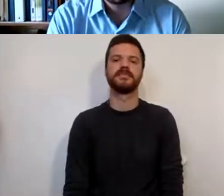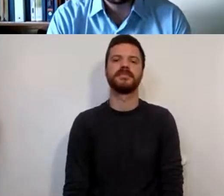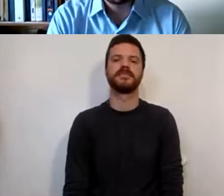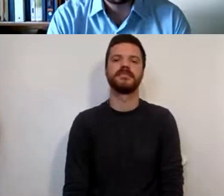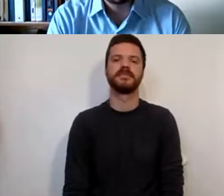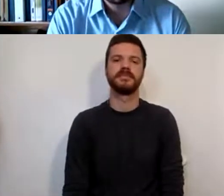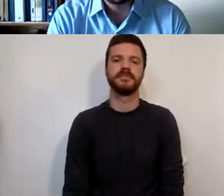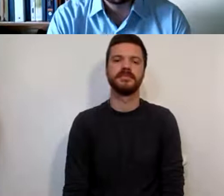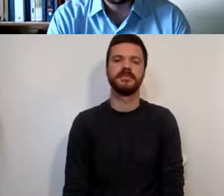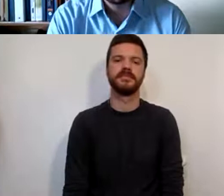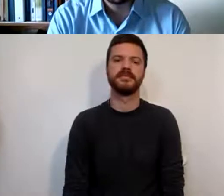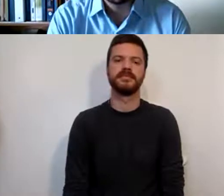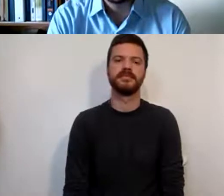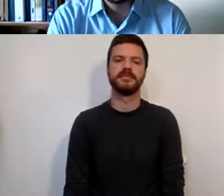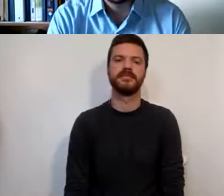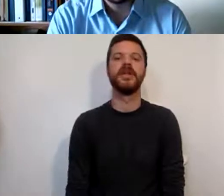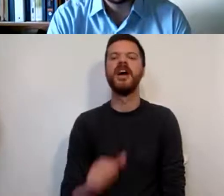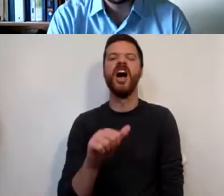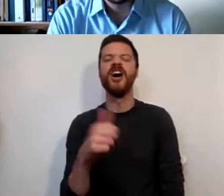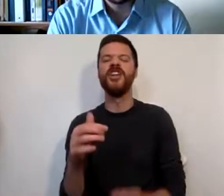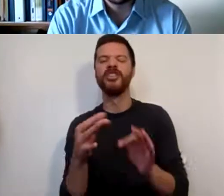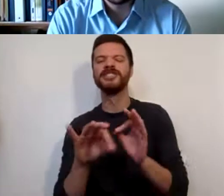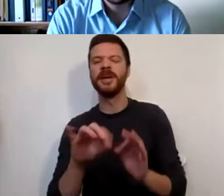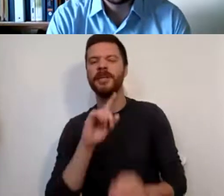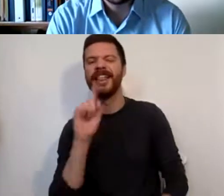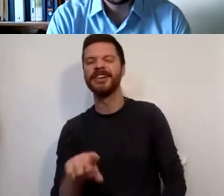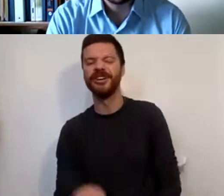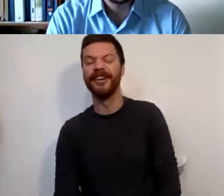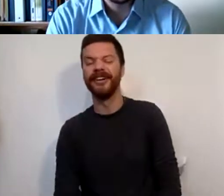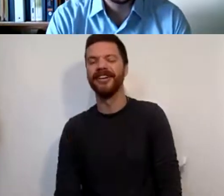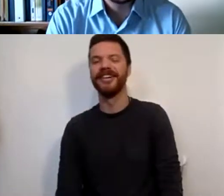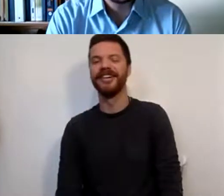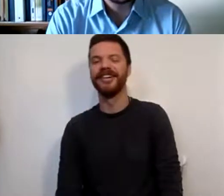Another simple question for you to answer, right? Right.